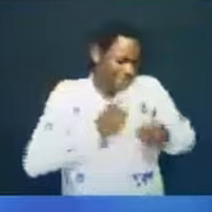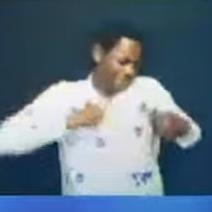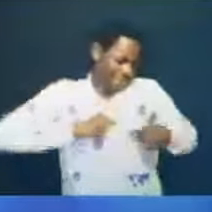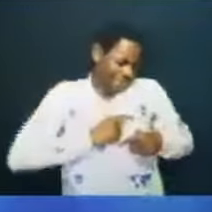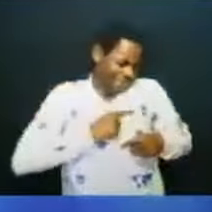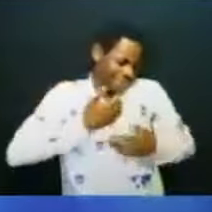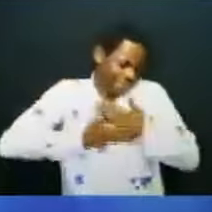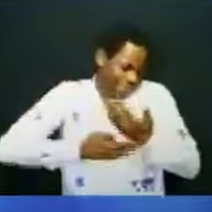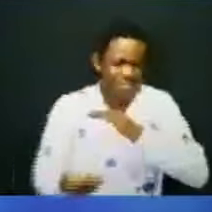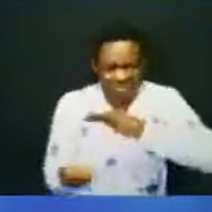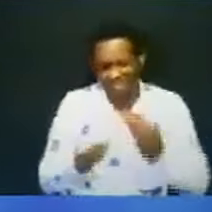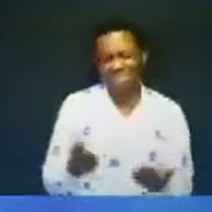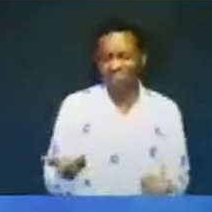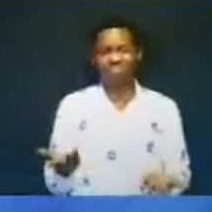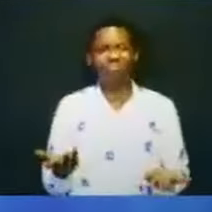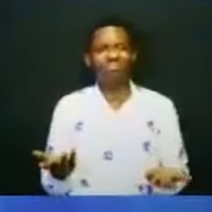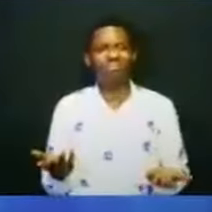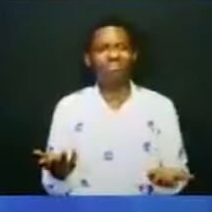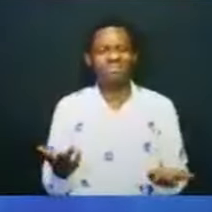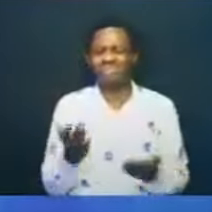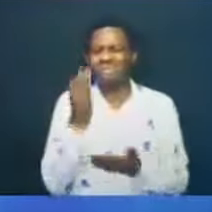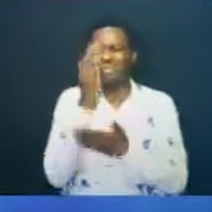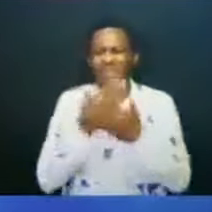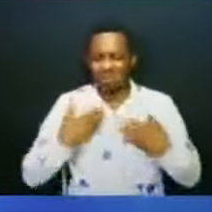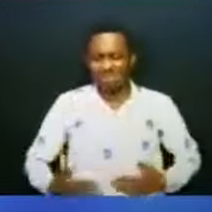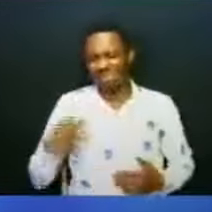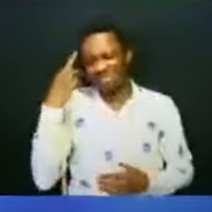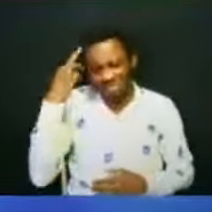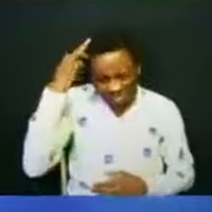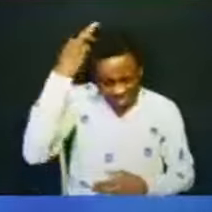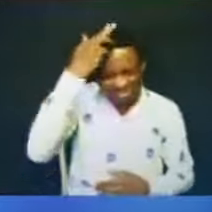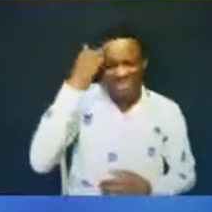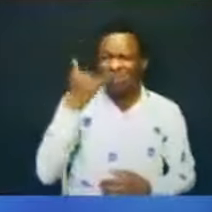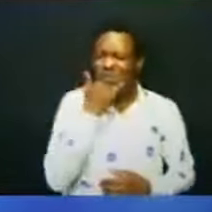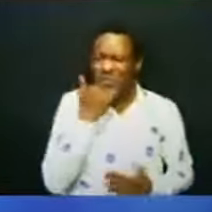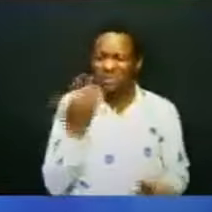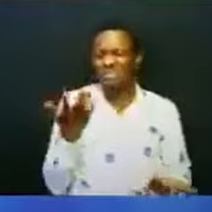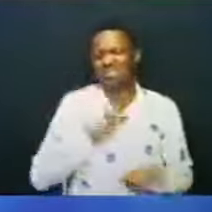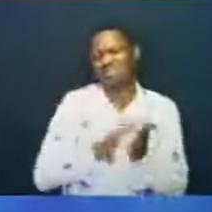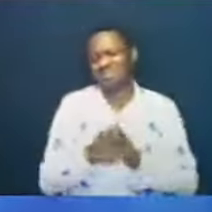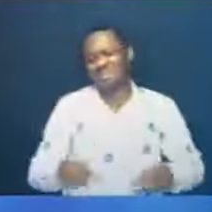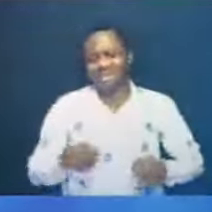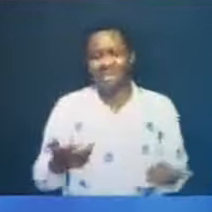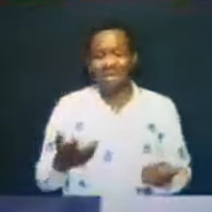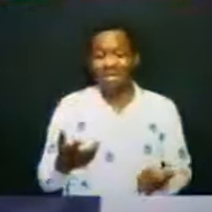die just like that. Somebody barber you and he didn't barber you. Wait, even Samson's hair